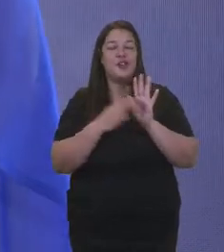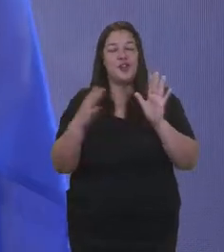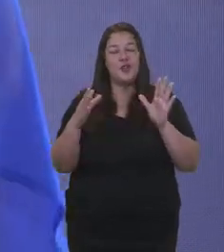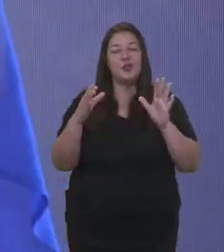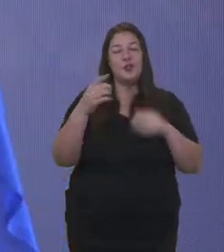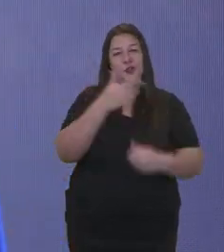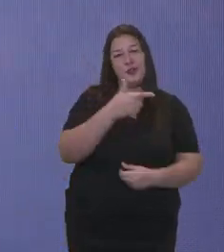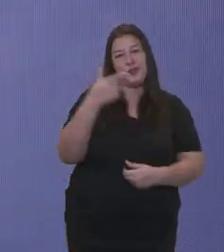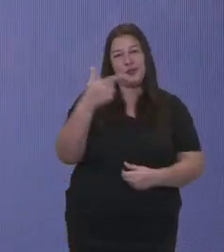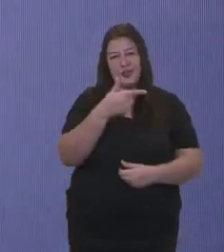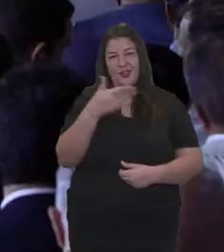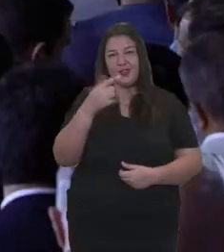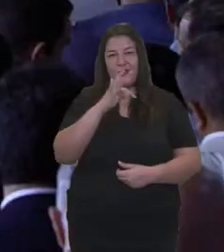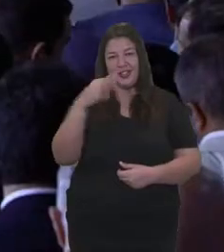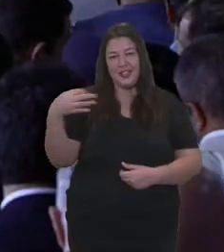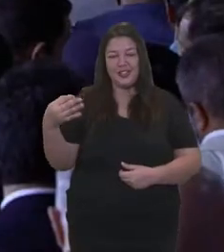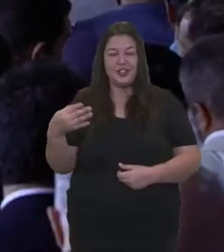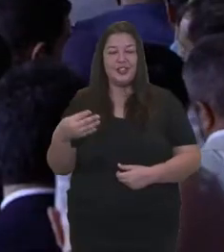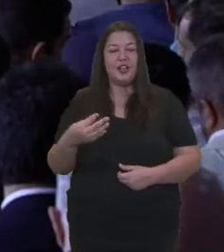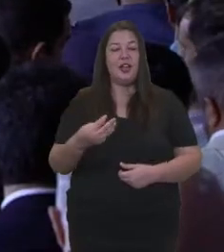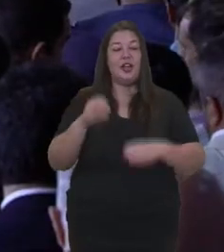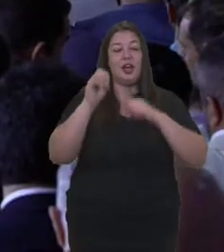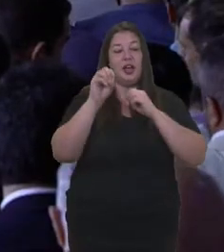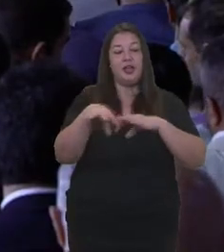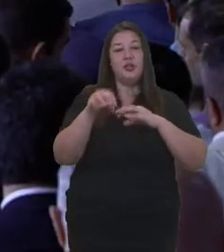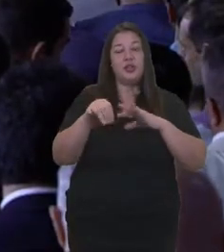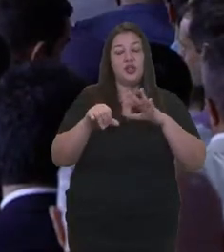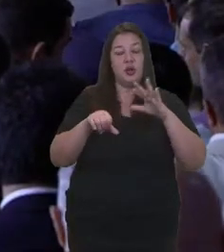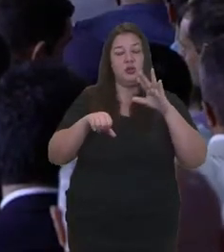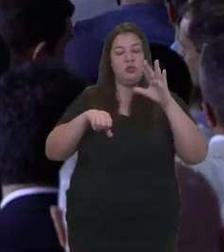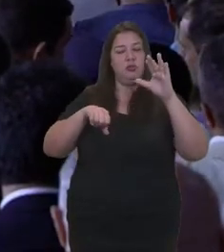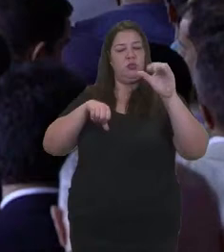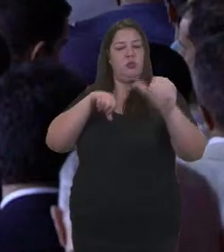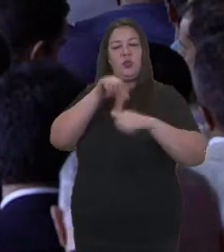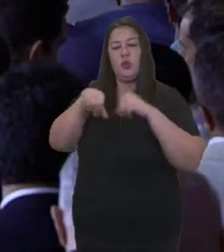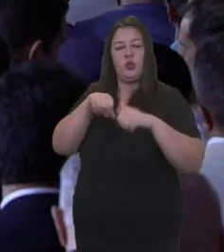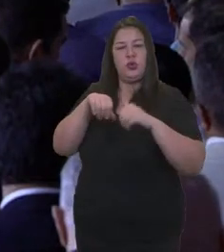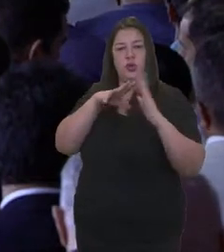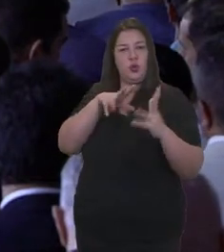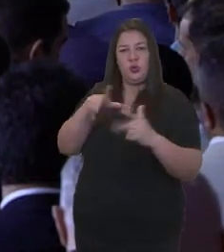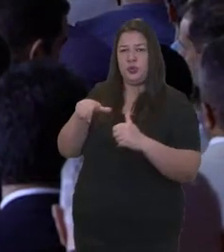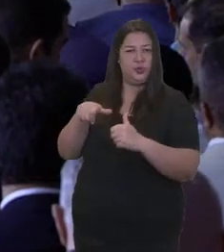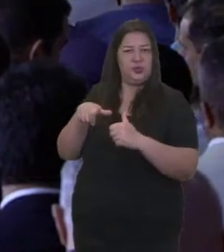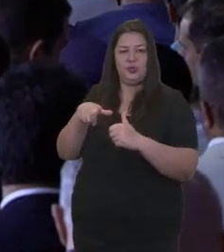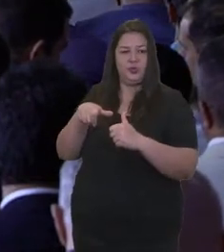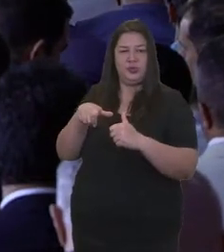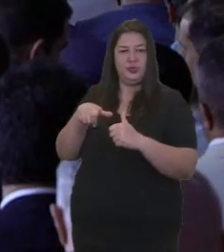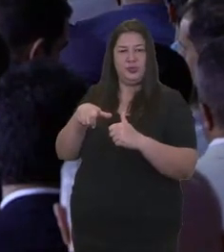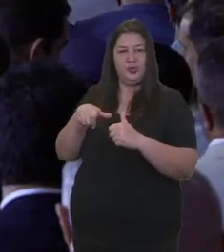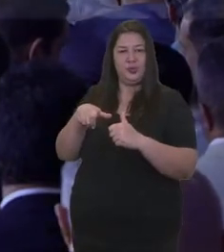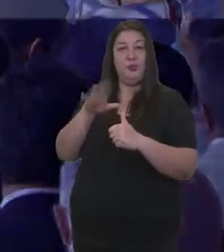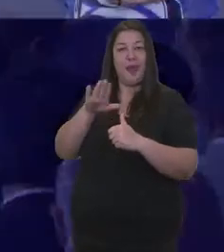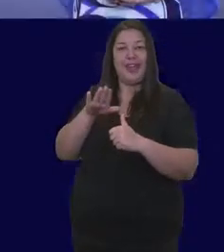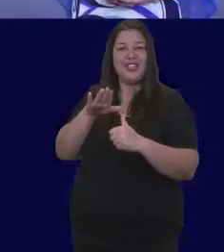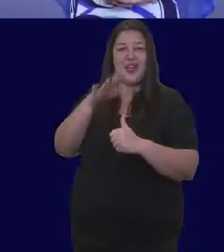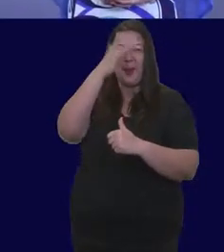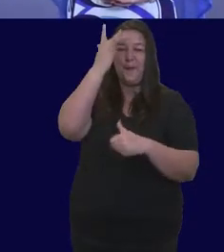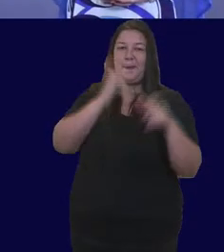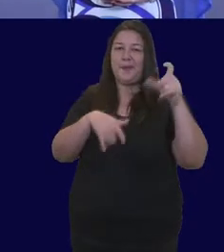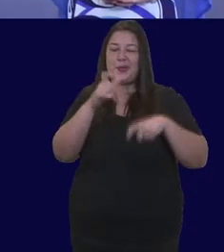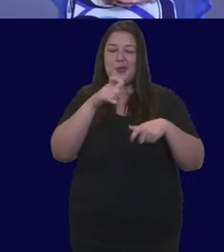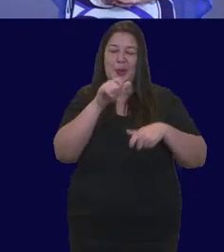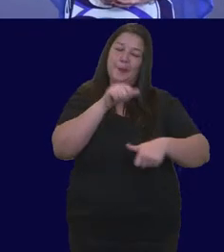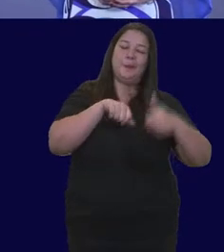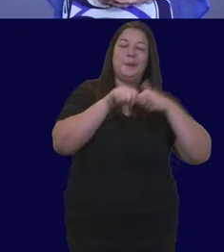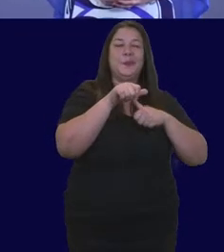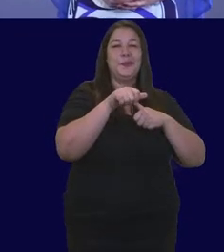Talks for 2022. Education does not transform the world. Education changes people,